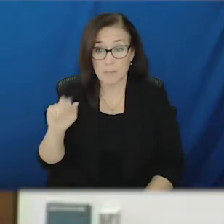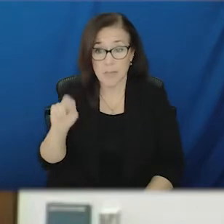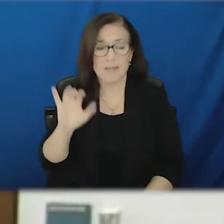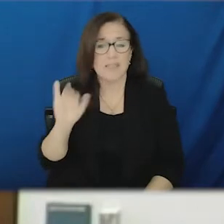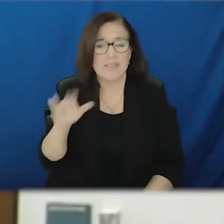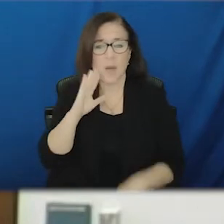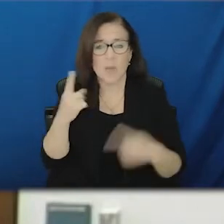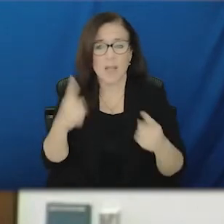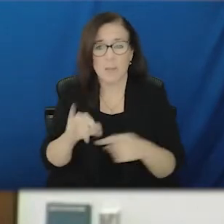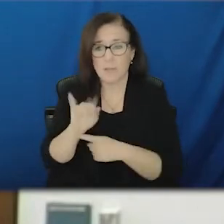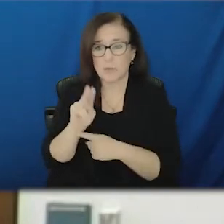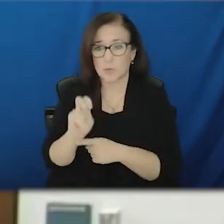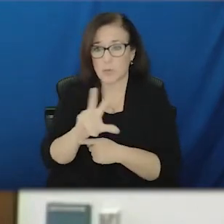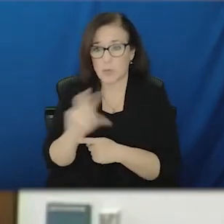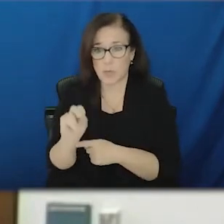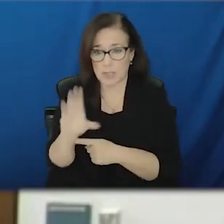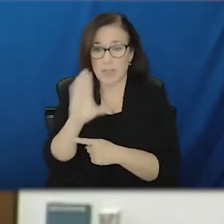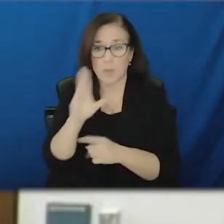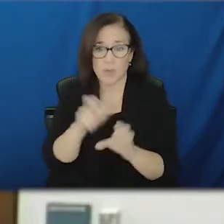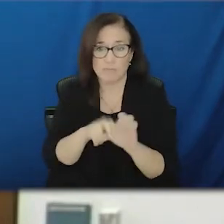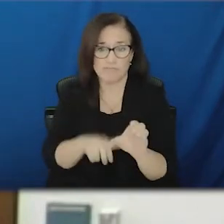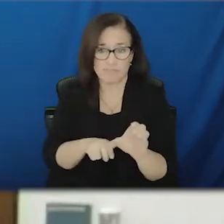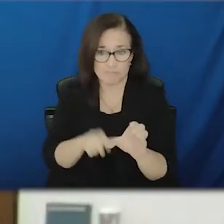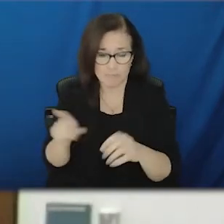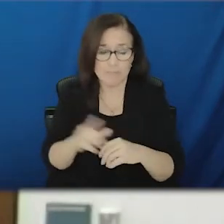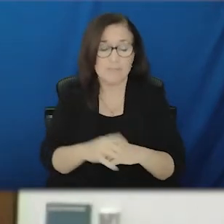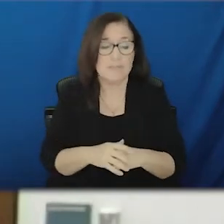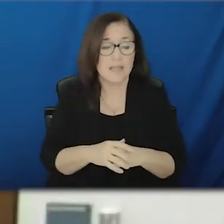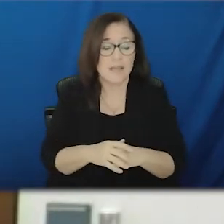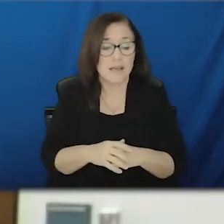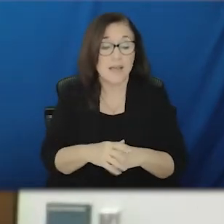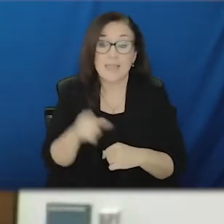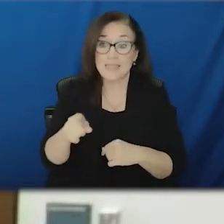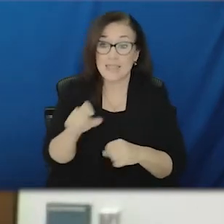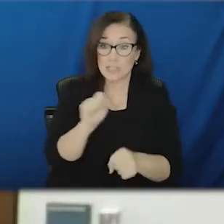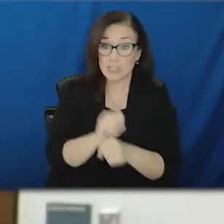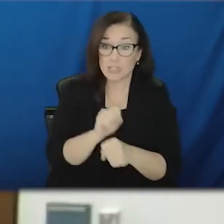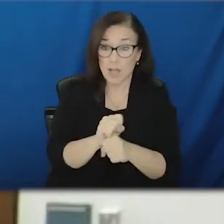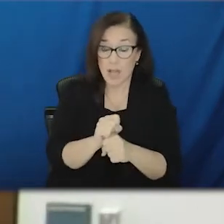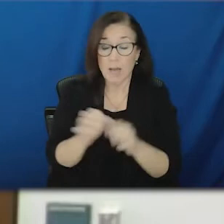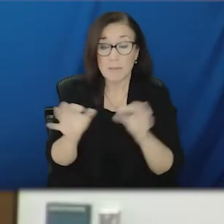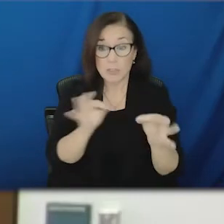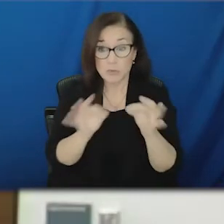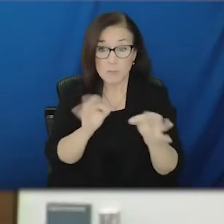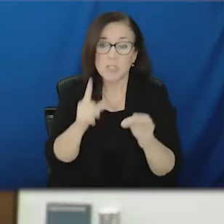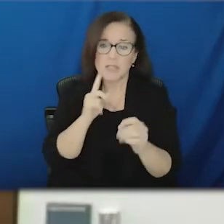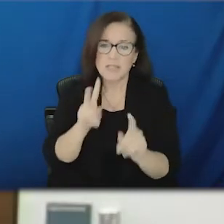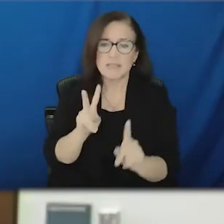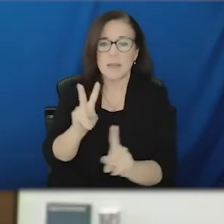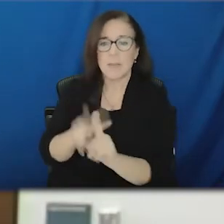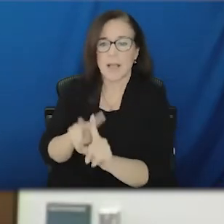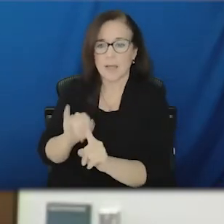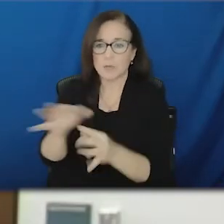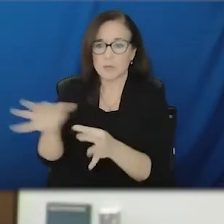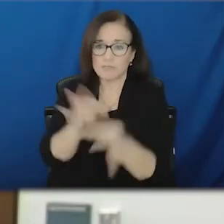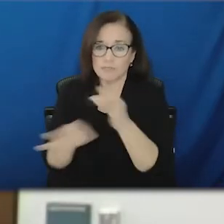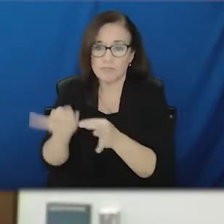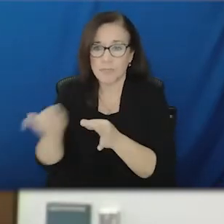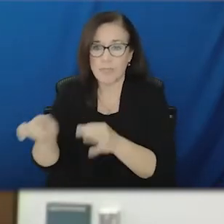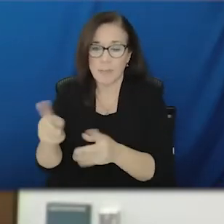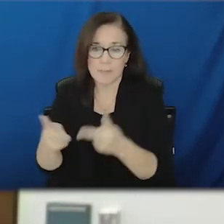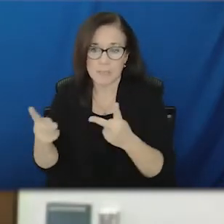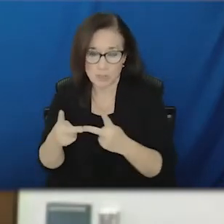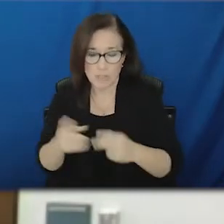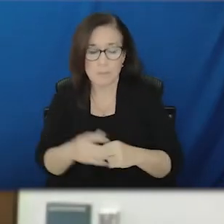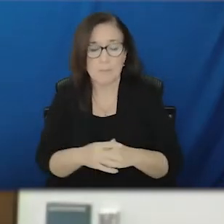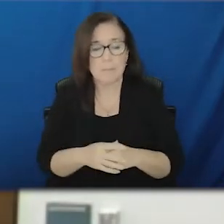30th of this year. This job description is really in preparation for that. Just a couple comments. I think